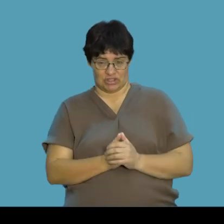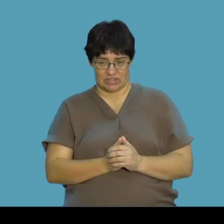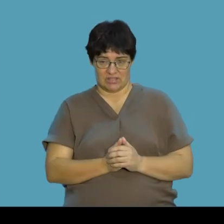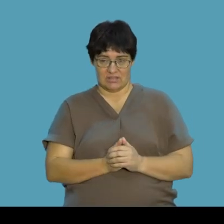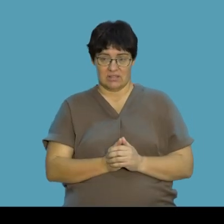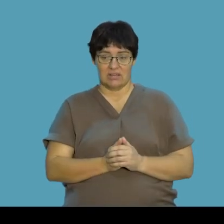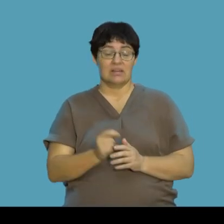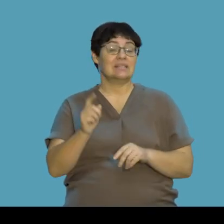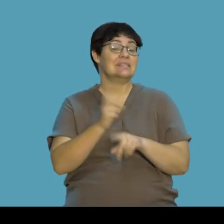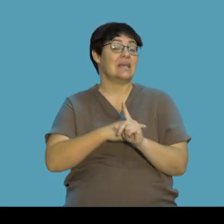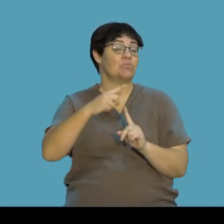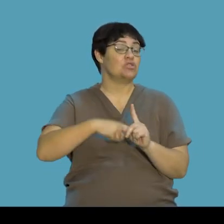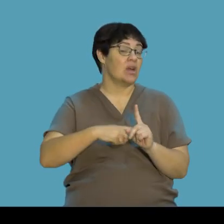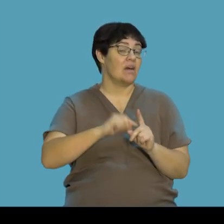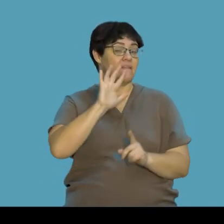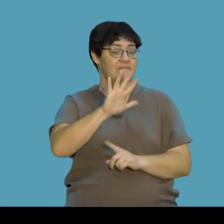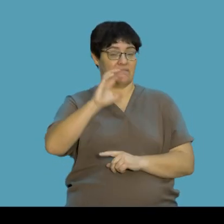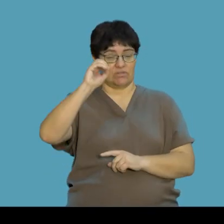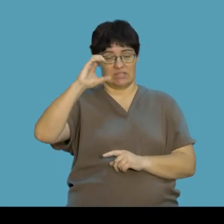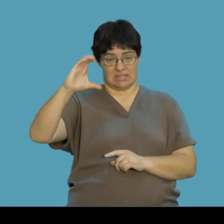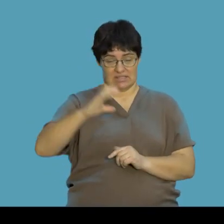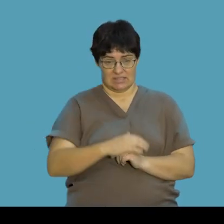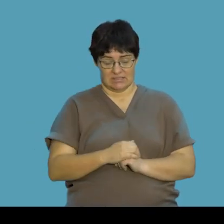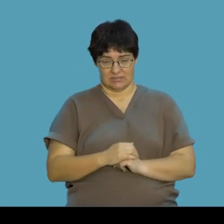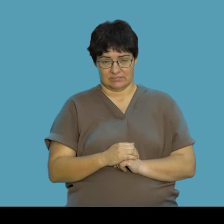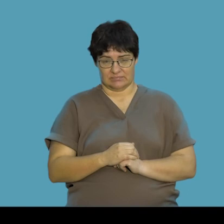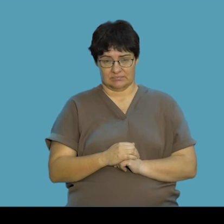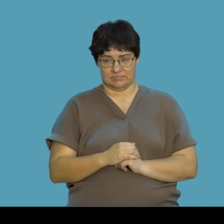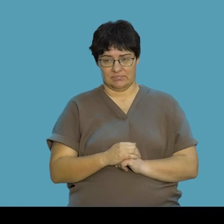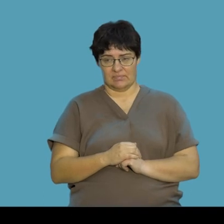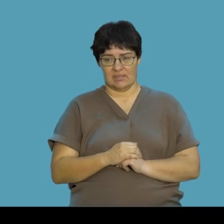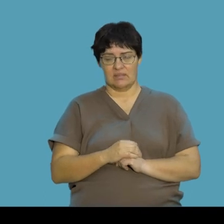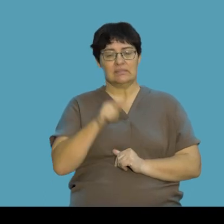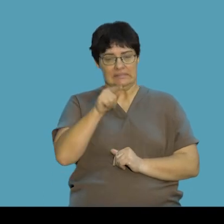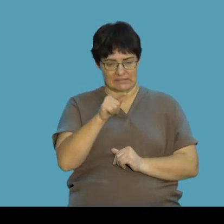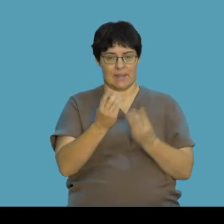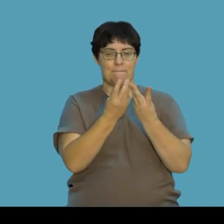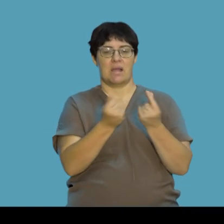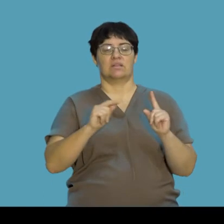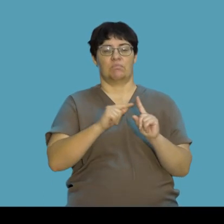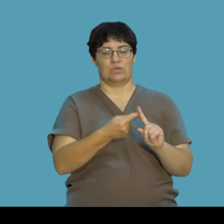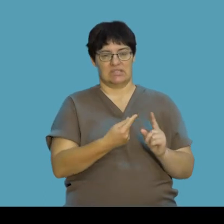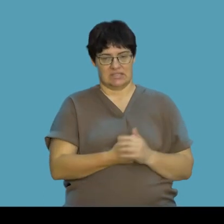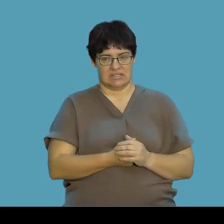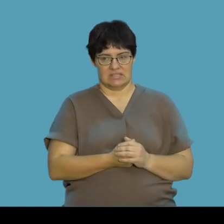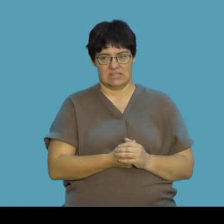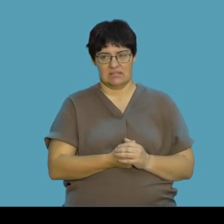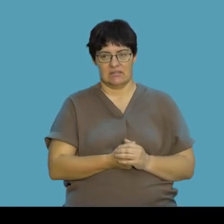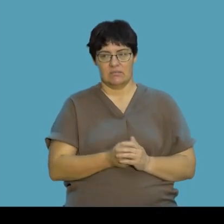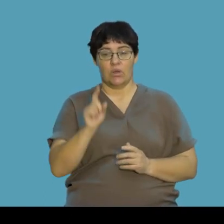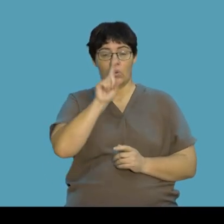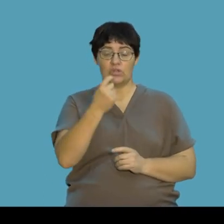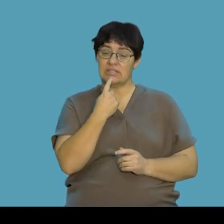of 5 degrees Celsius. So 5 degrees Celsius is actually the melting point. But the question says